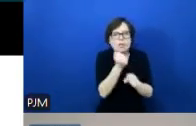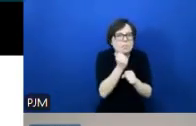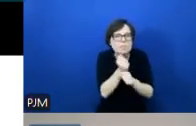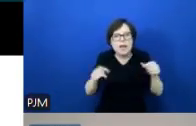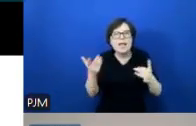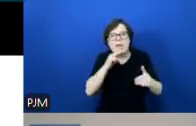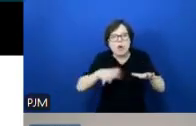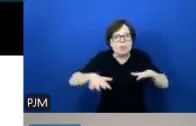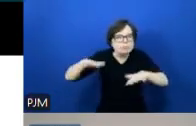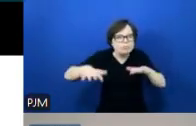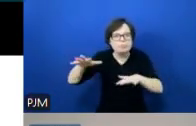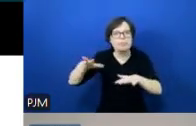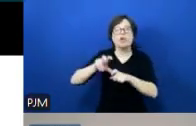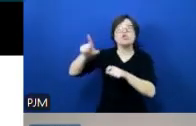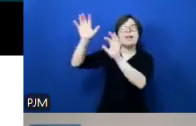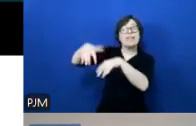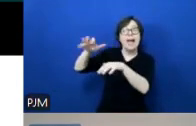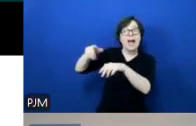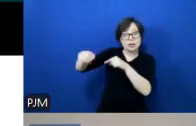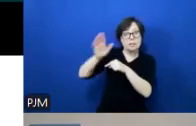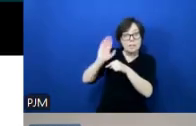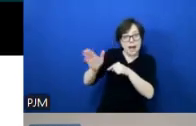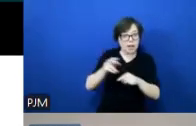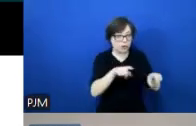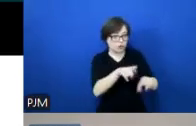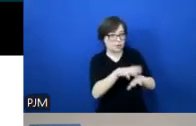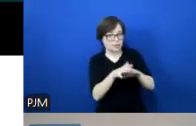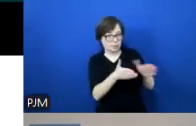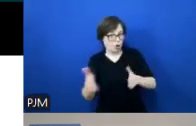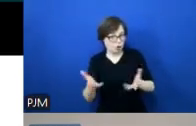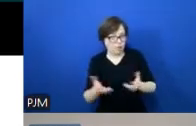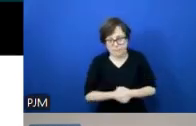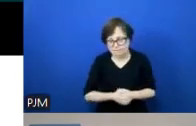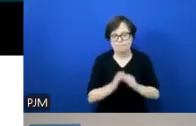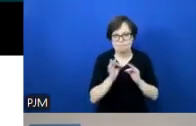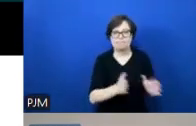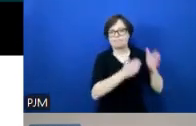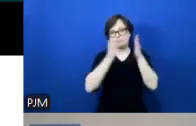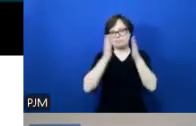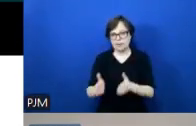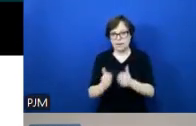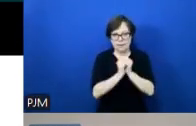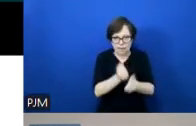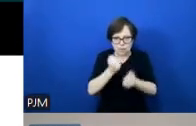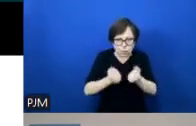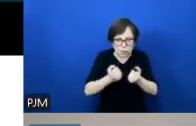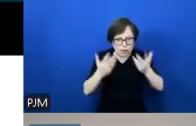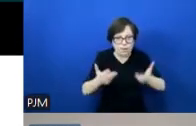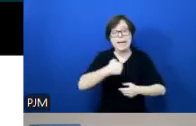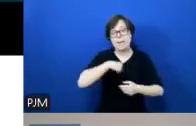managing the level of use of reservoirs and the expected precipitation. Another